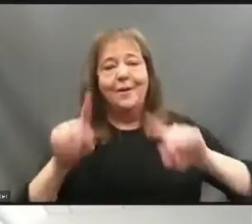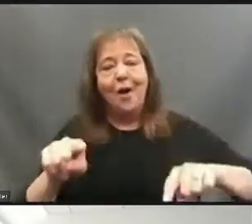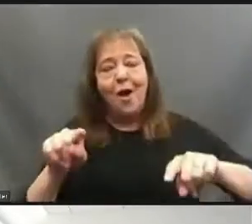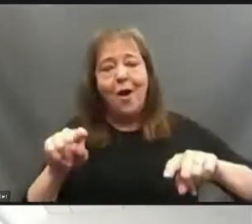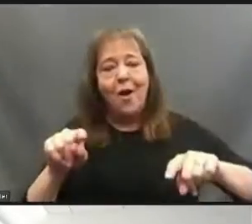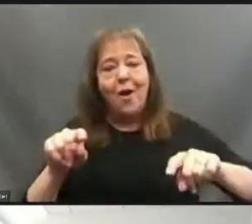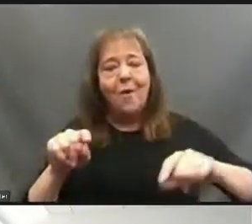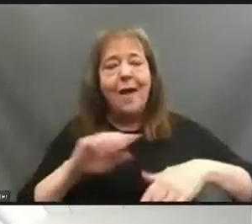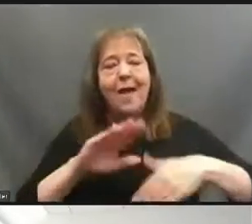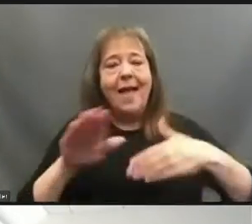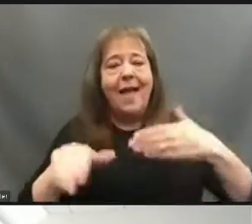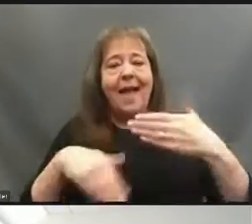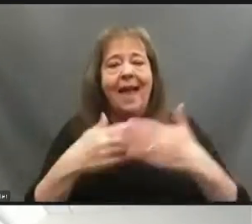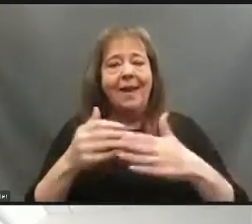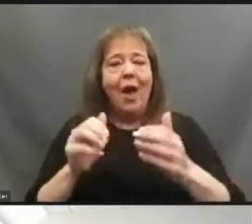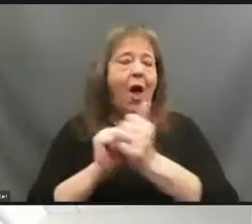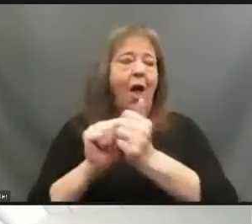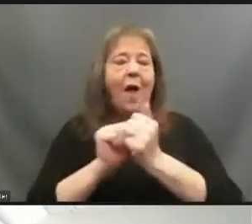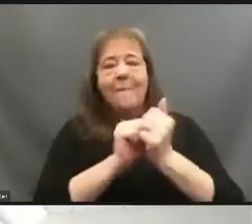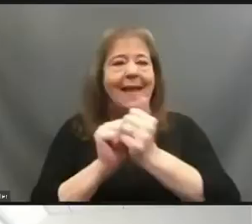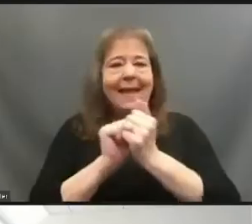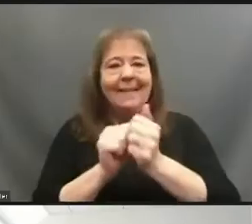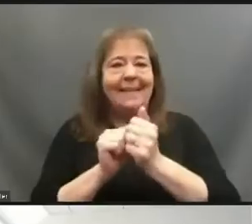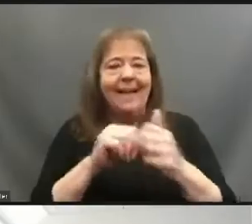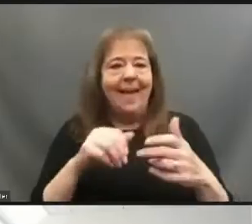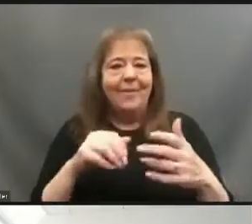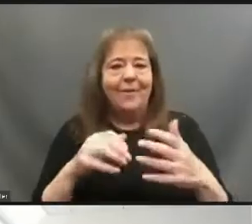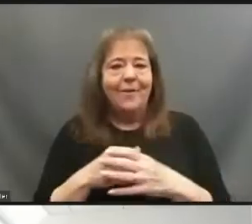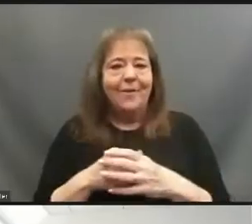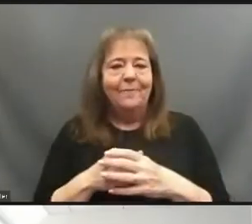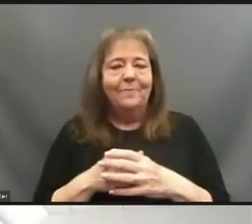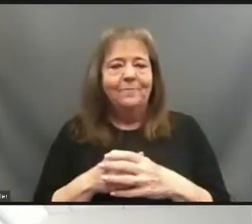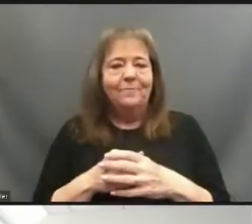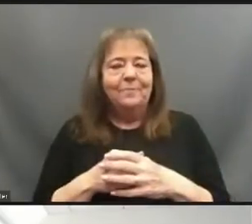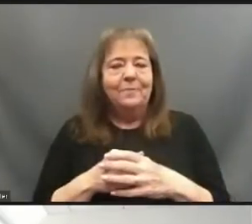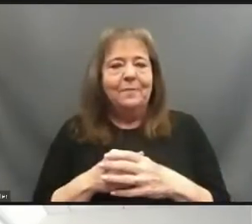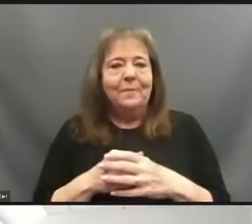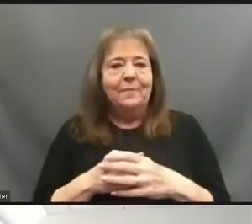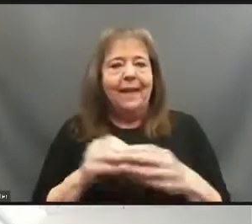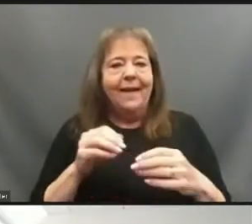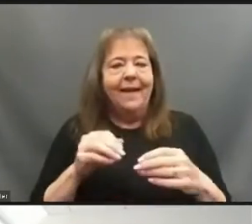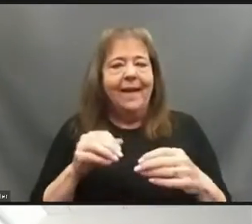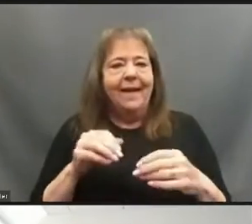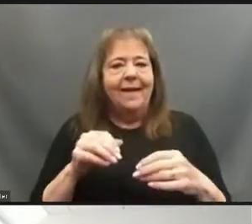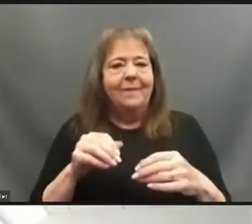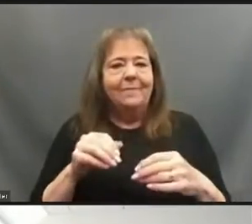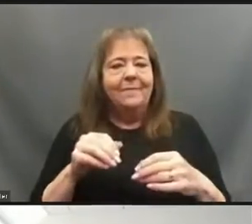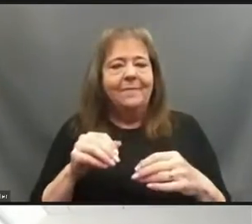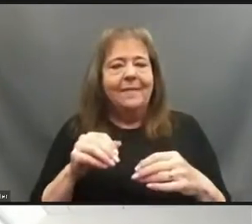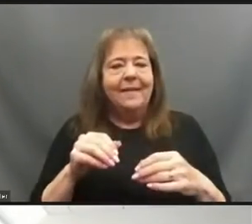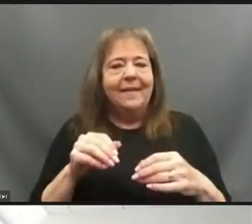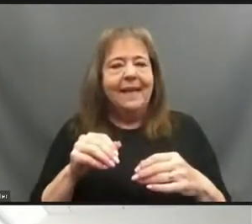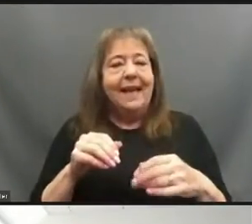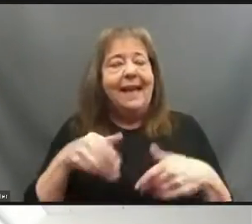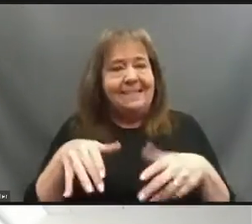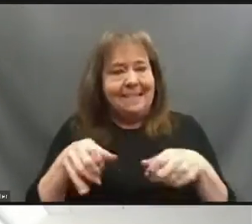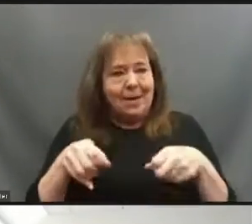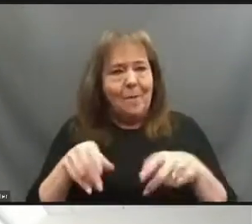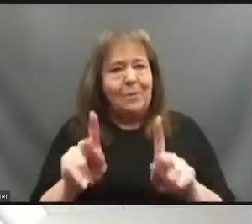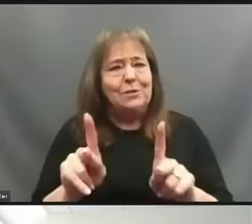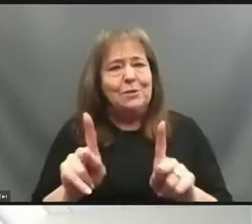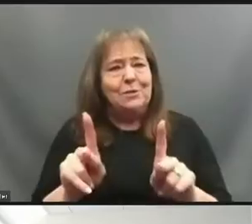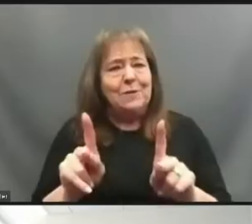and lick the stair rails going up the courthouse. This is it's an